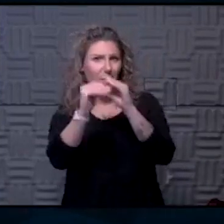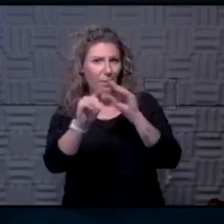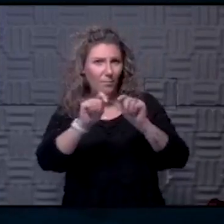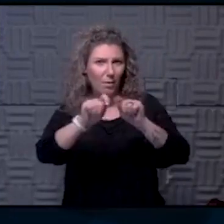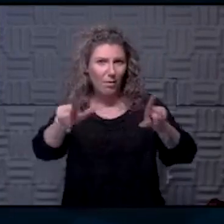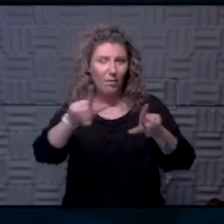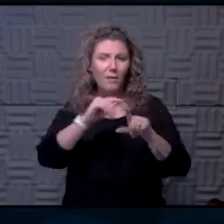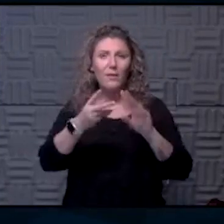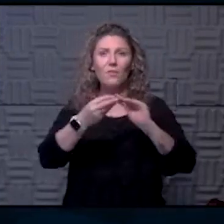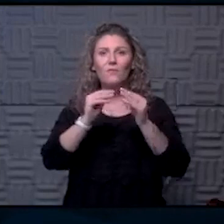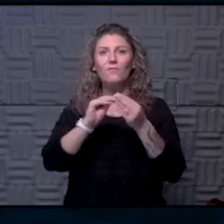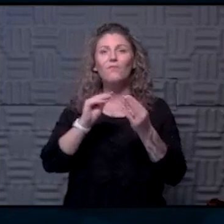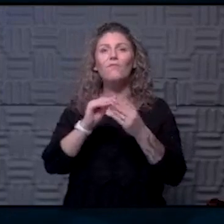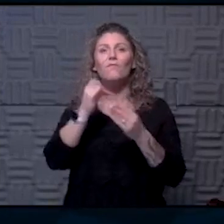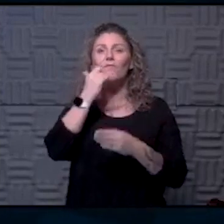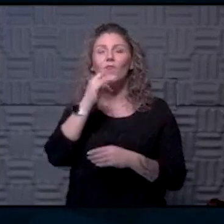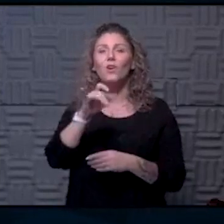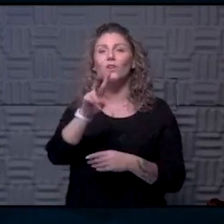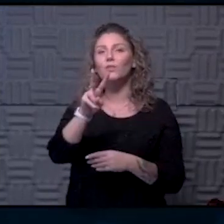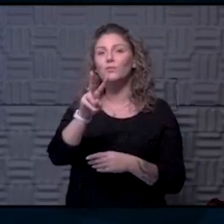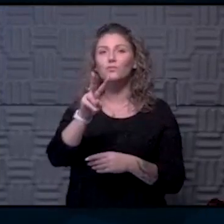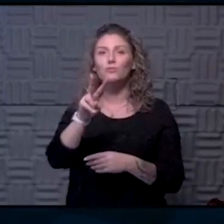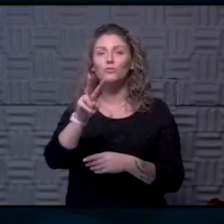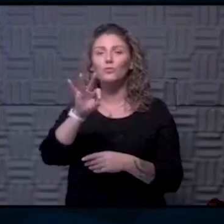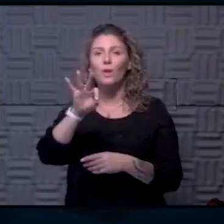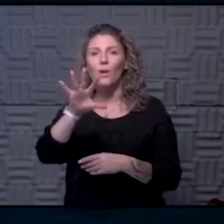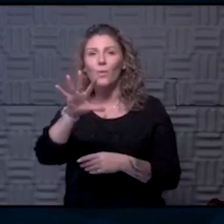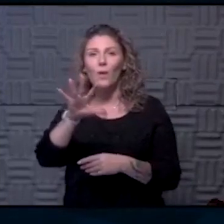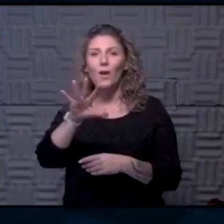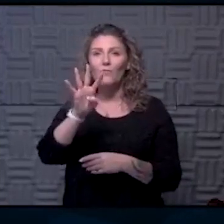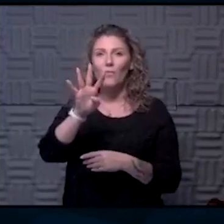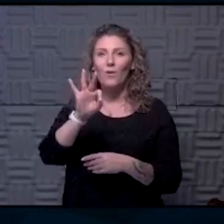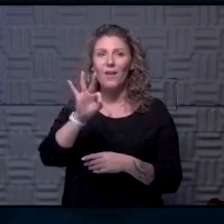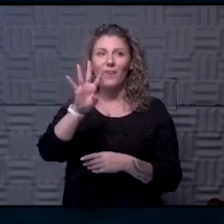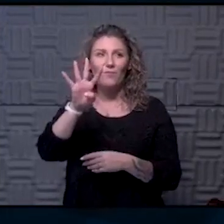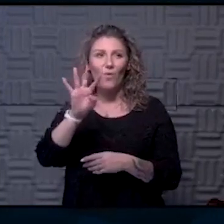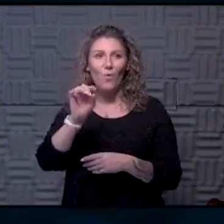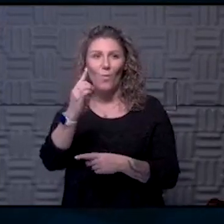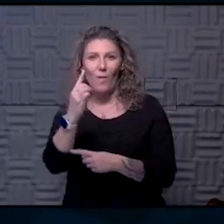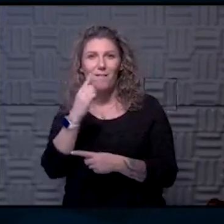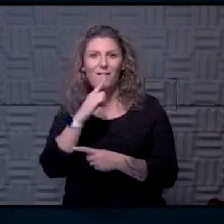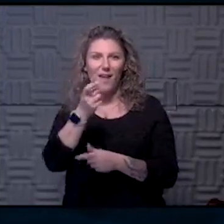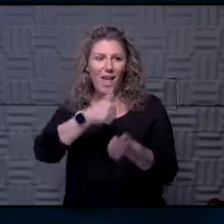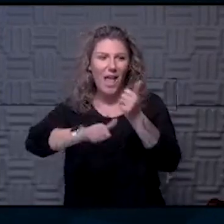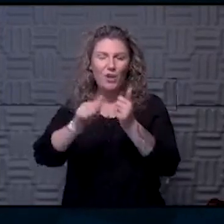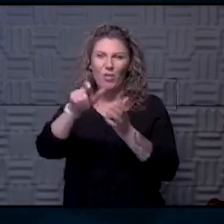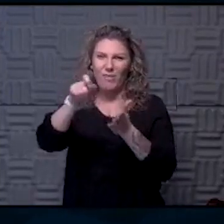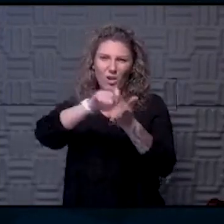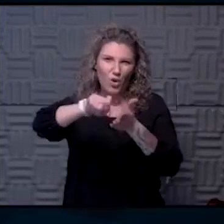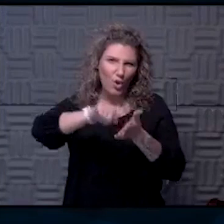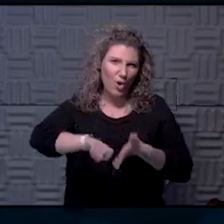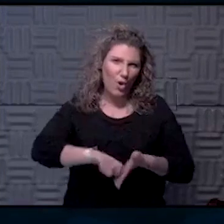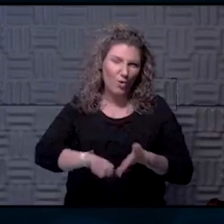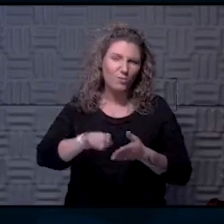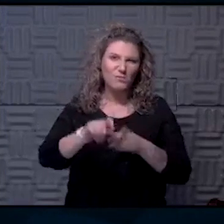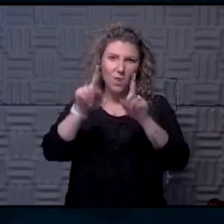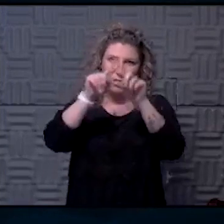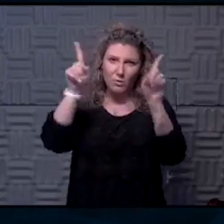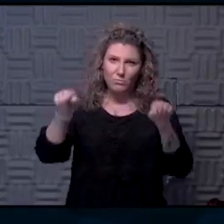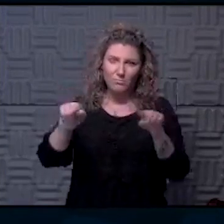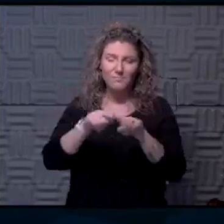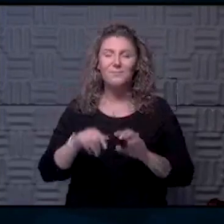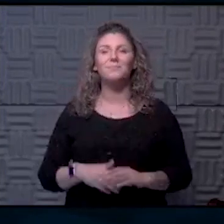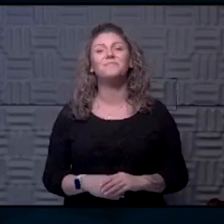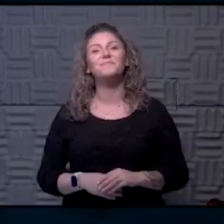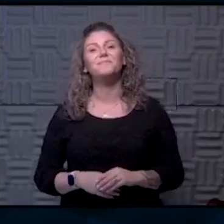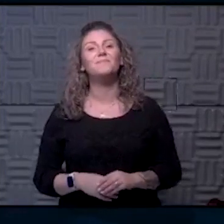number line at 251-4949, and those are on the screen there under the notes section. And so we